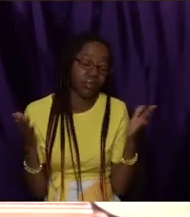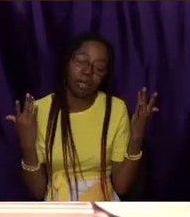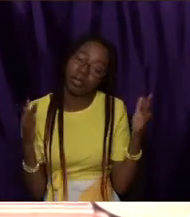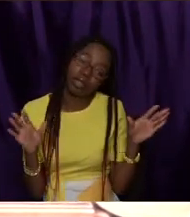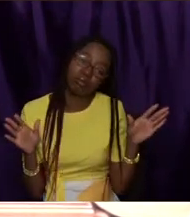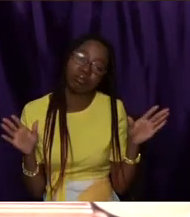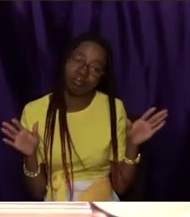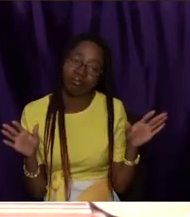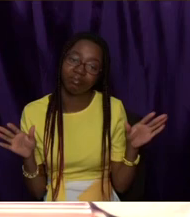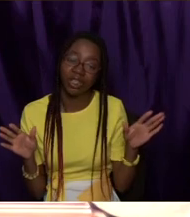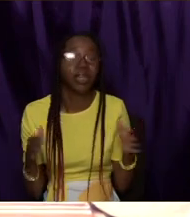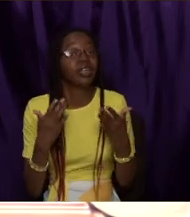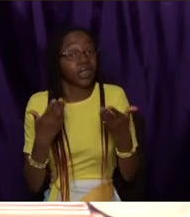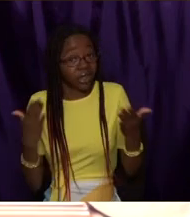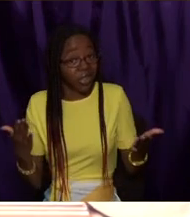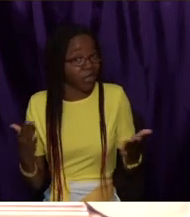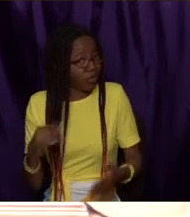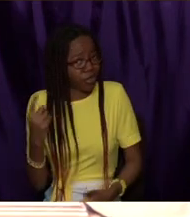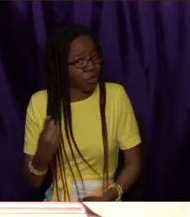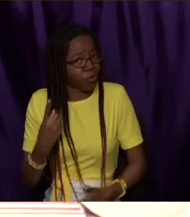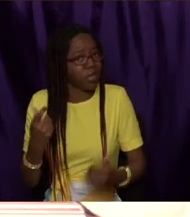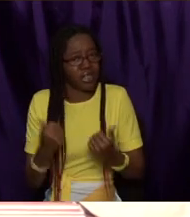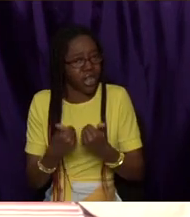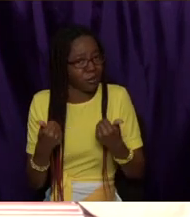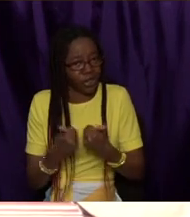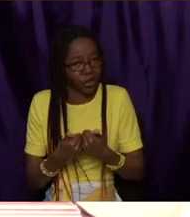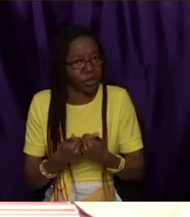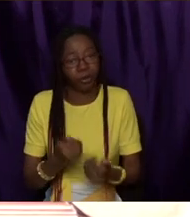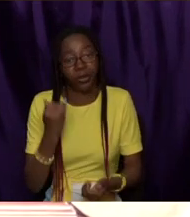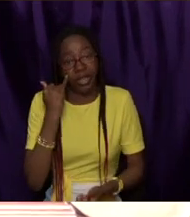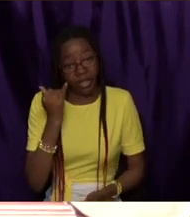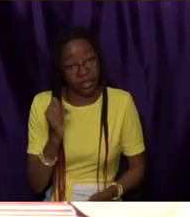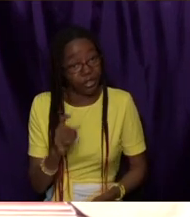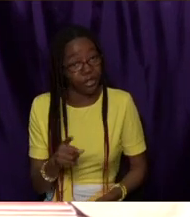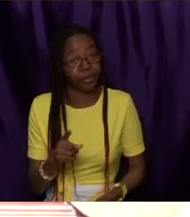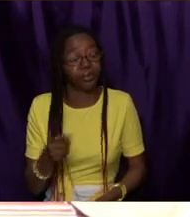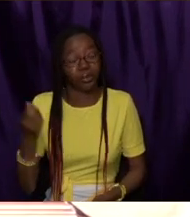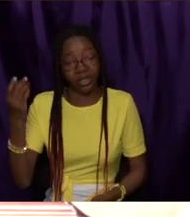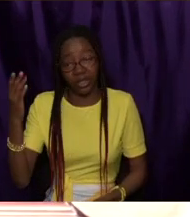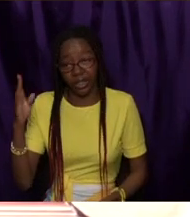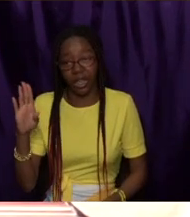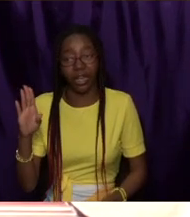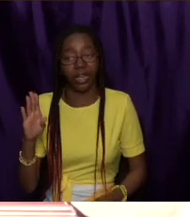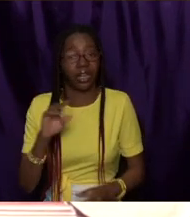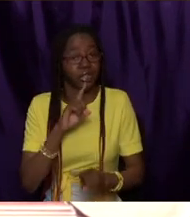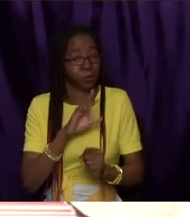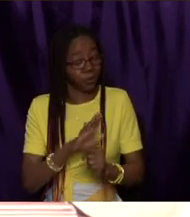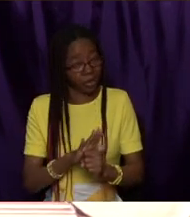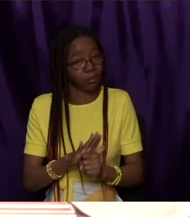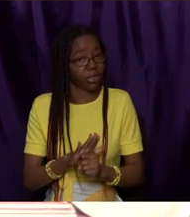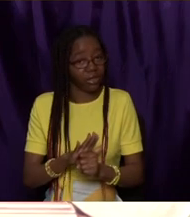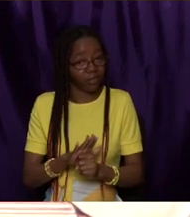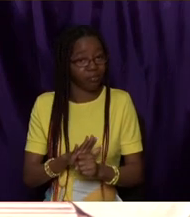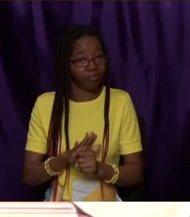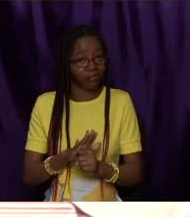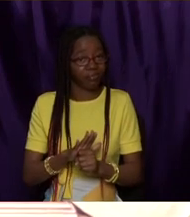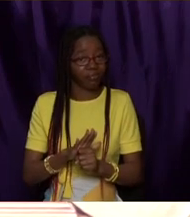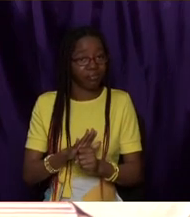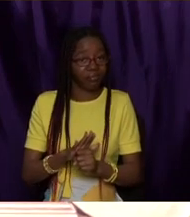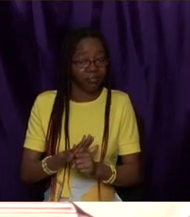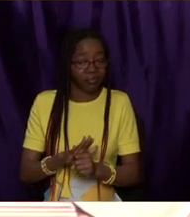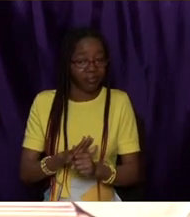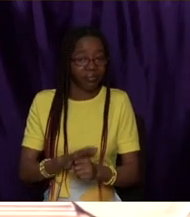I'm going on, Brian. See, the deal is, there's always an obstacle, but if you and God have a promise,